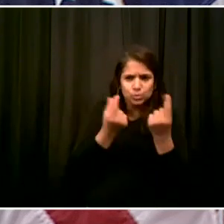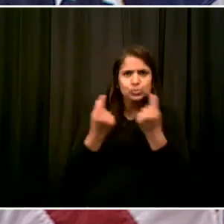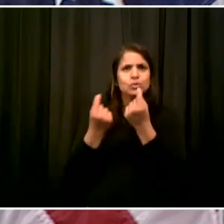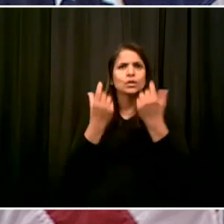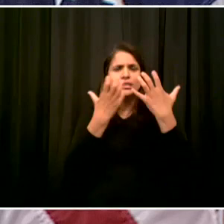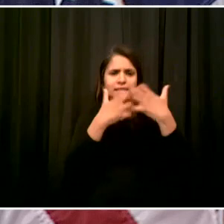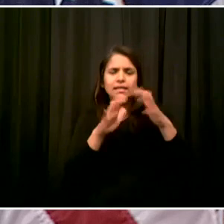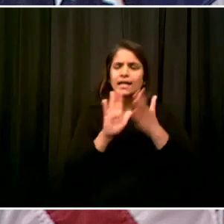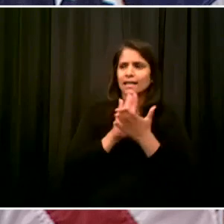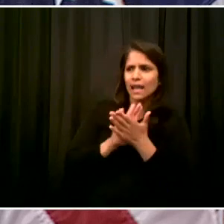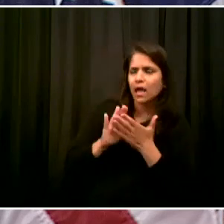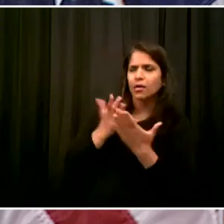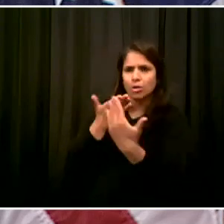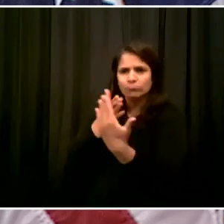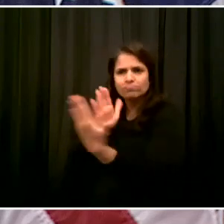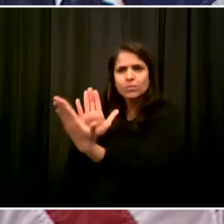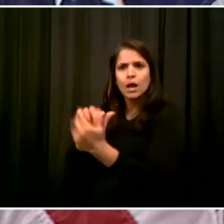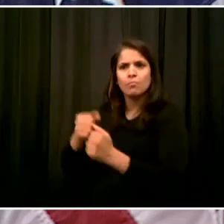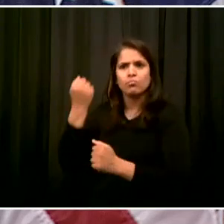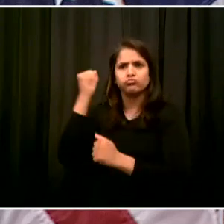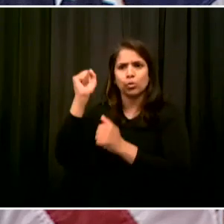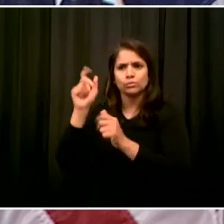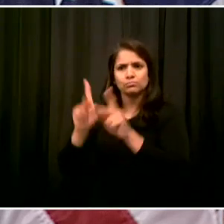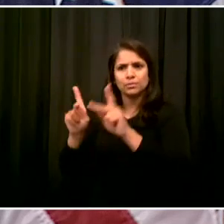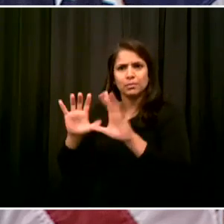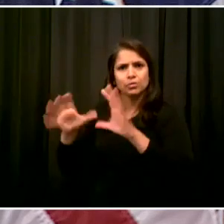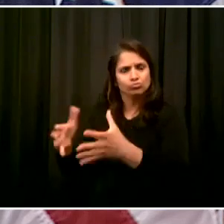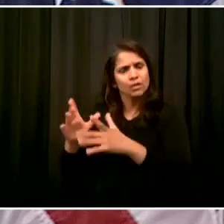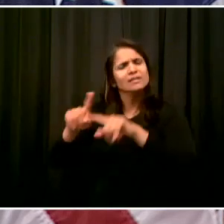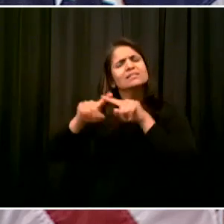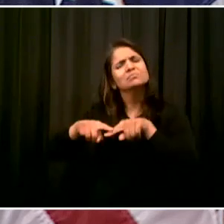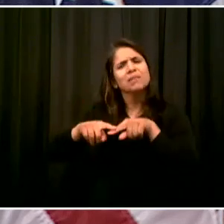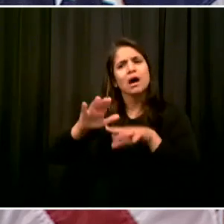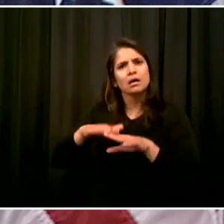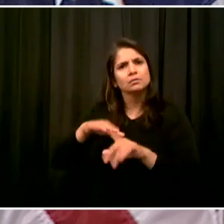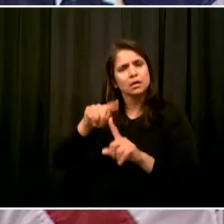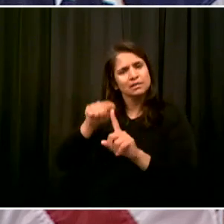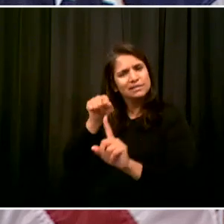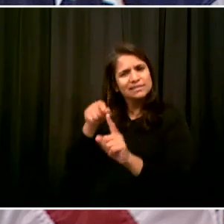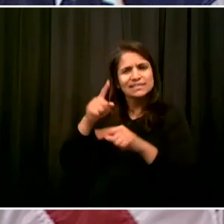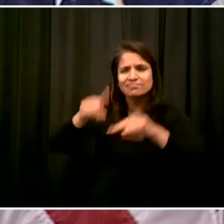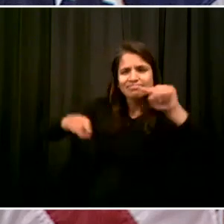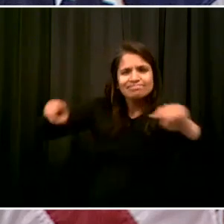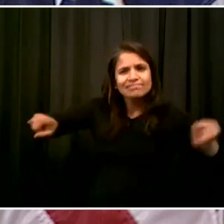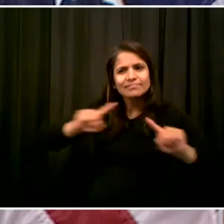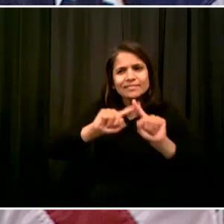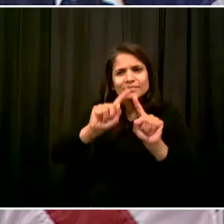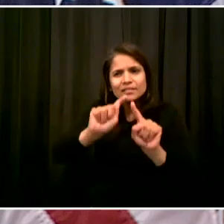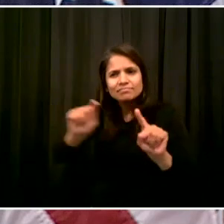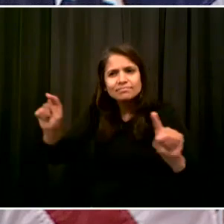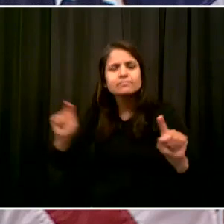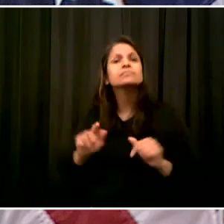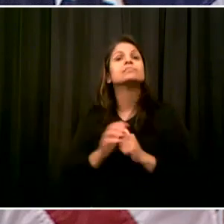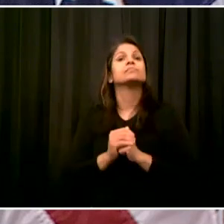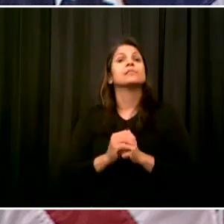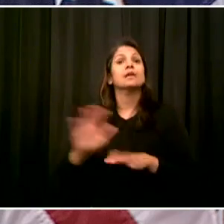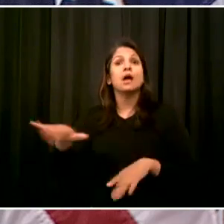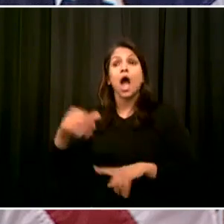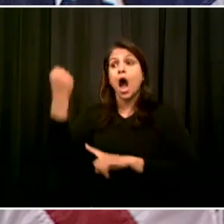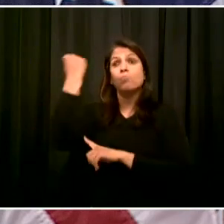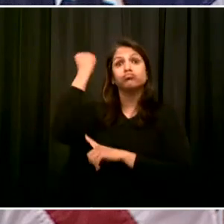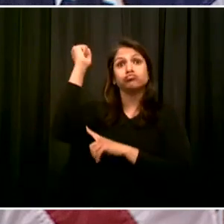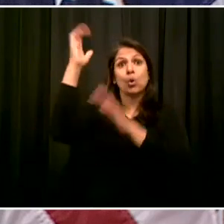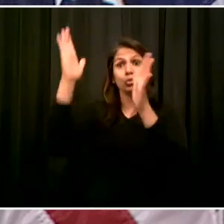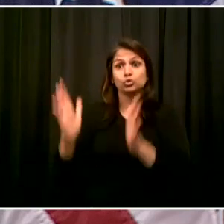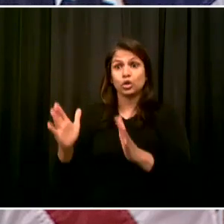communication from police. I want minimum intervention, minimum force, lots of restraint. That's what we're seeing. And I've heard